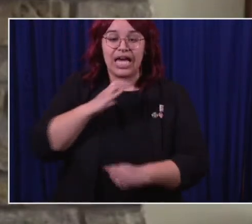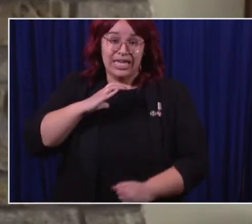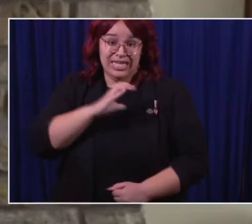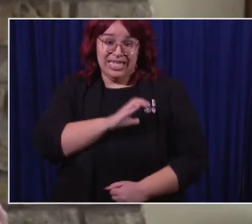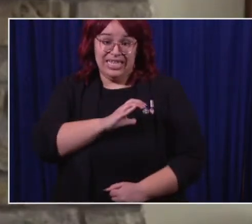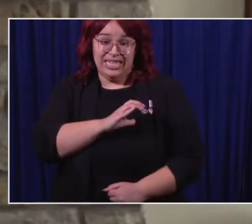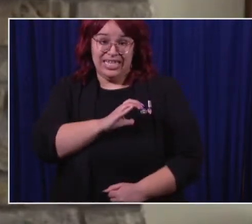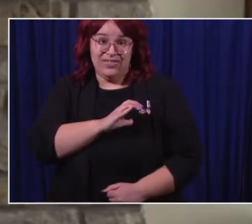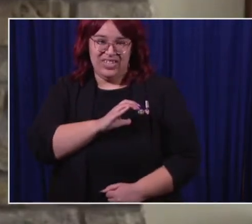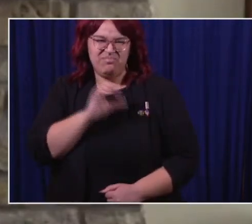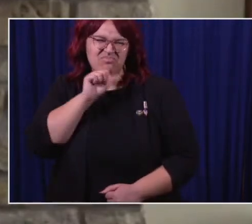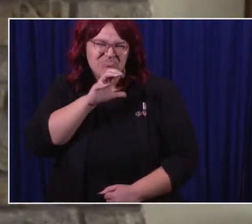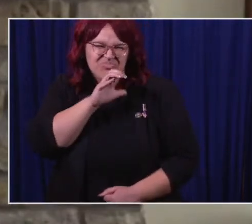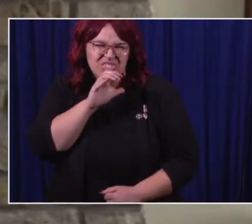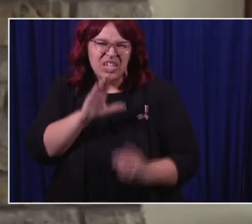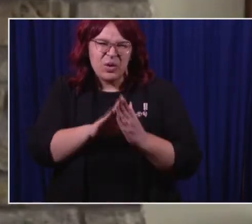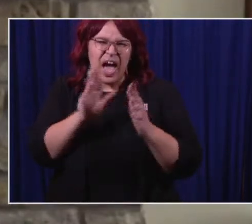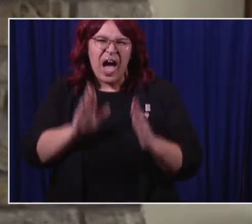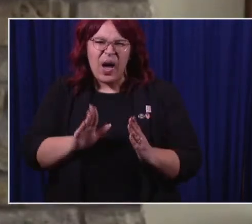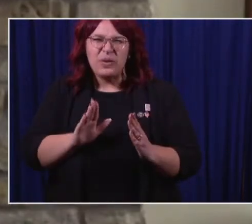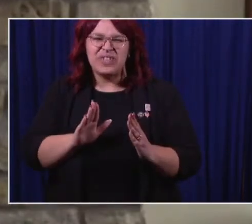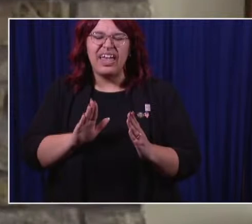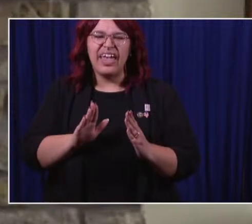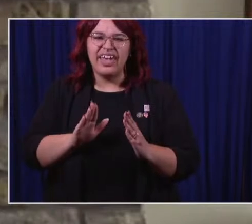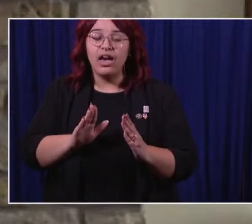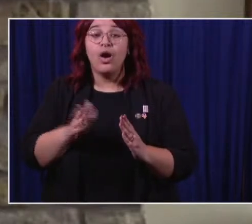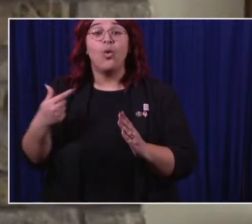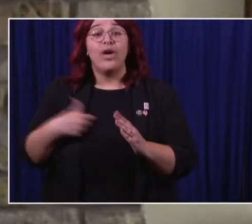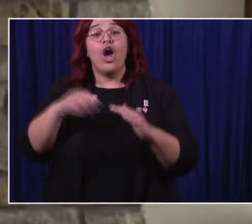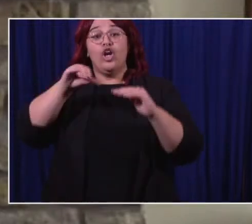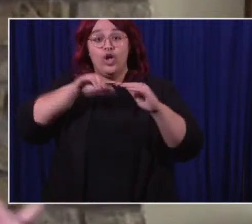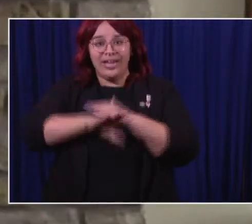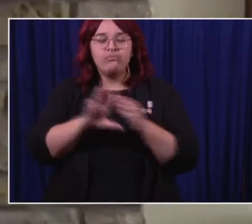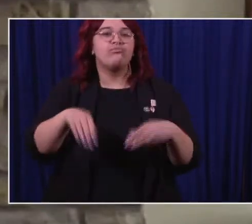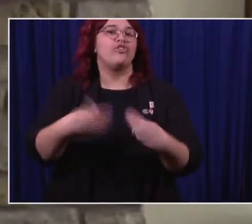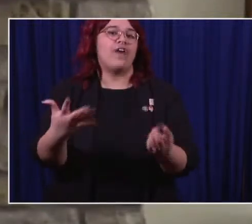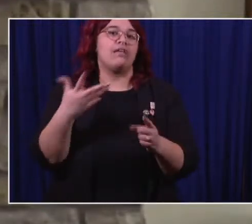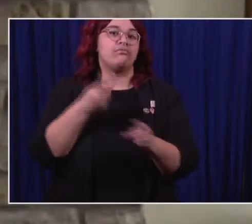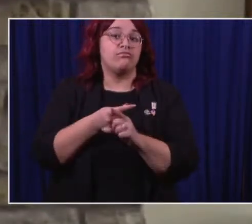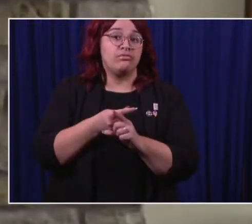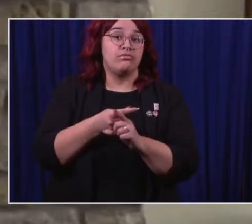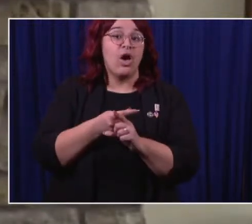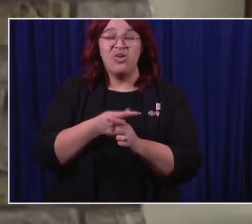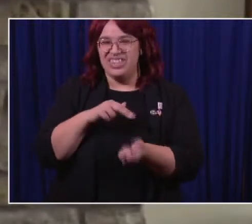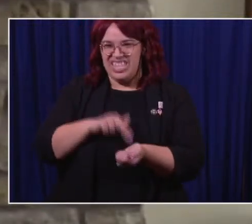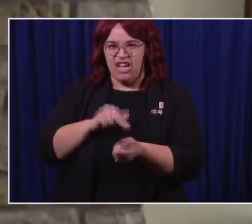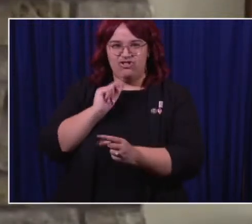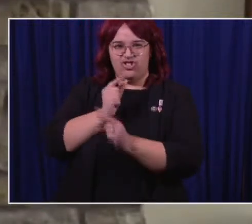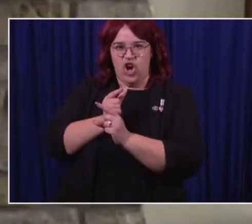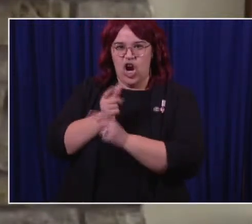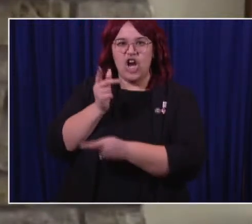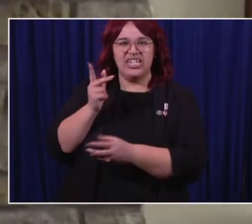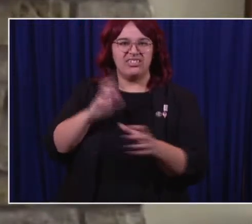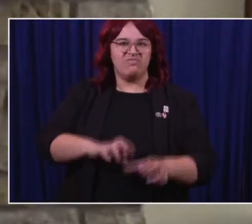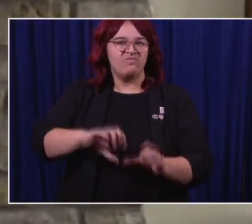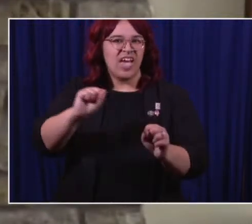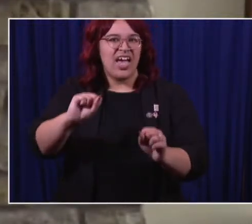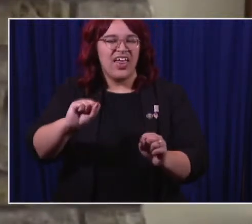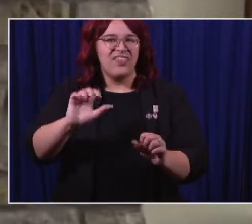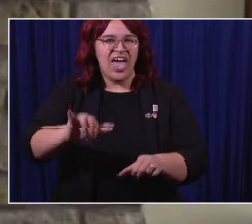sites, but we're going into where we have people. Going into the National Guard. So we have the National Guard that's available.